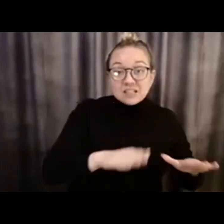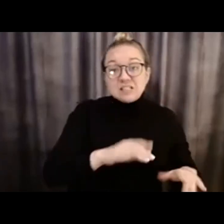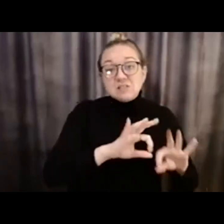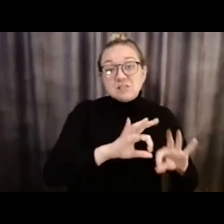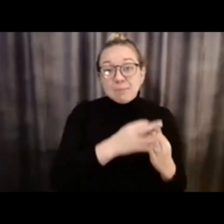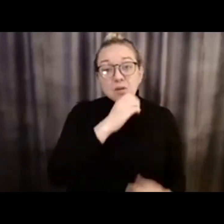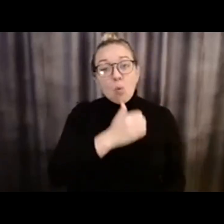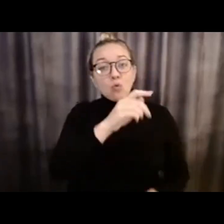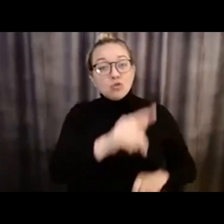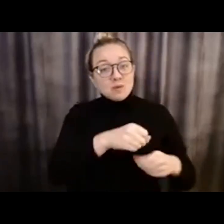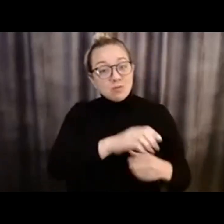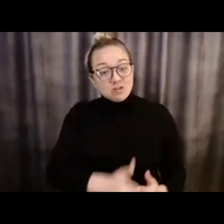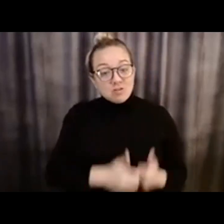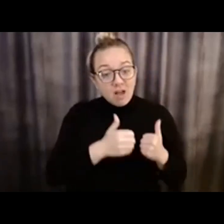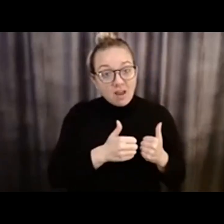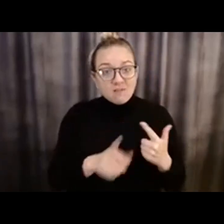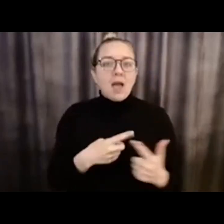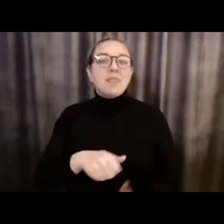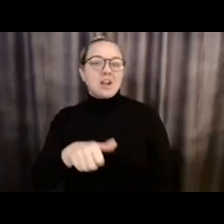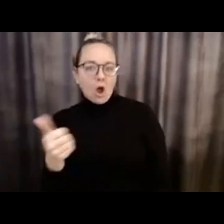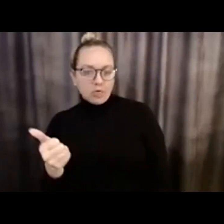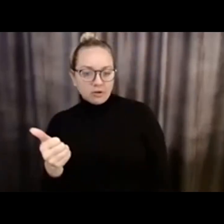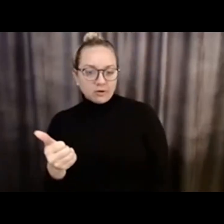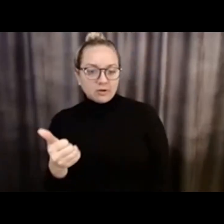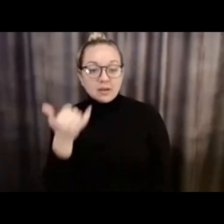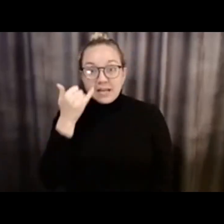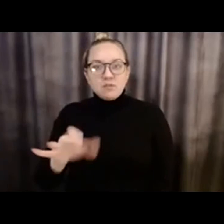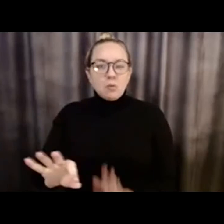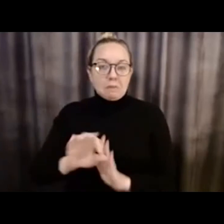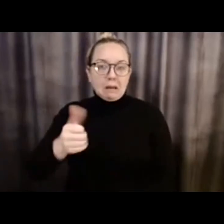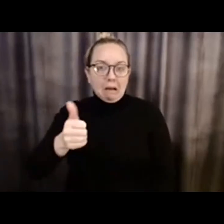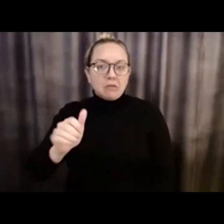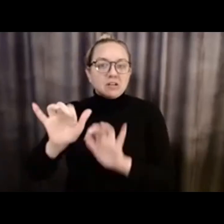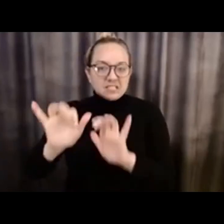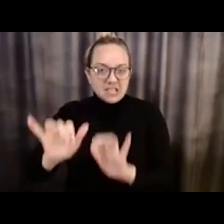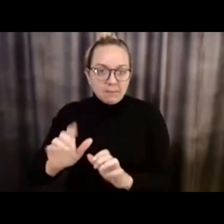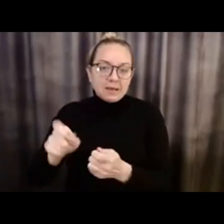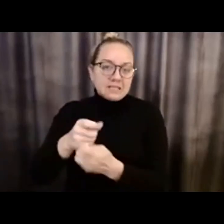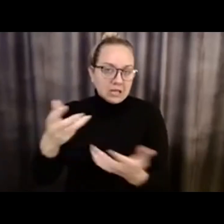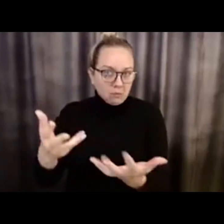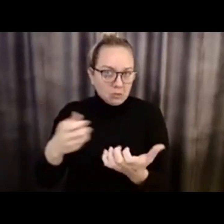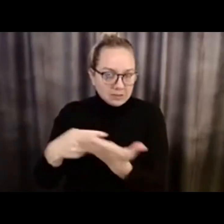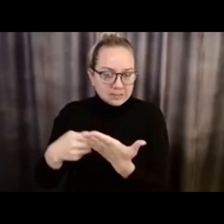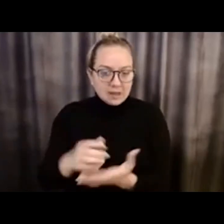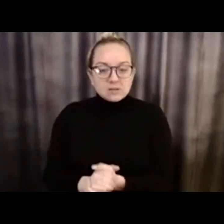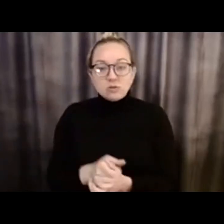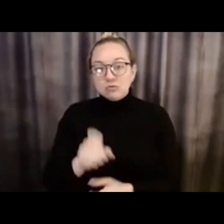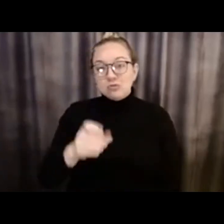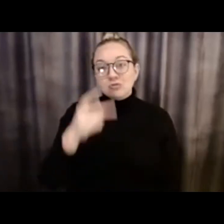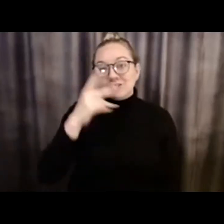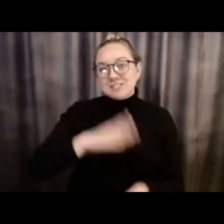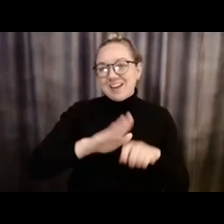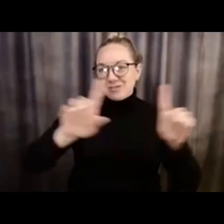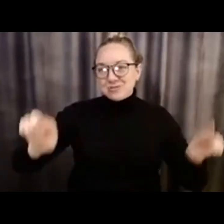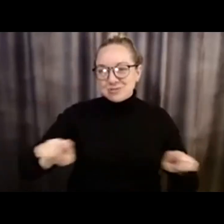if you have an other, just put it in the chat so that we see that. So this should have popped up on your screen, topics to discuss, and you